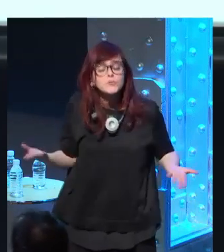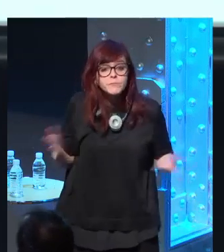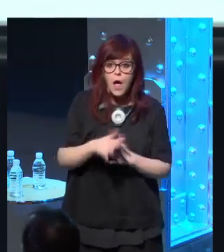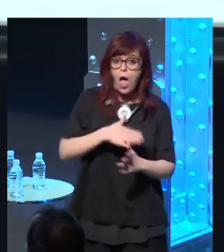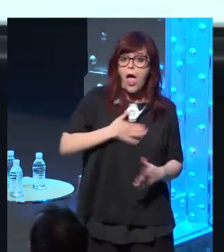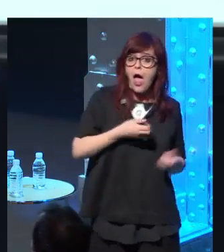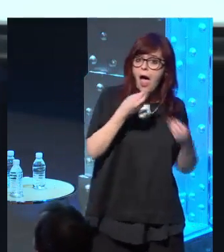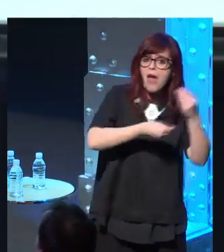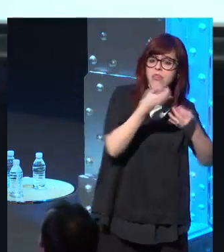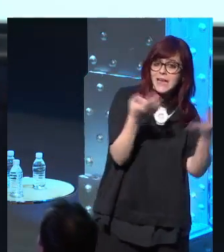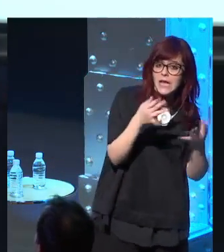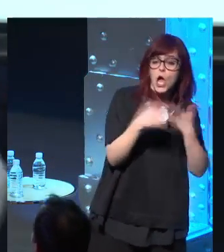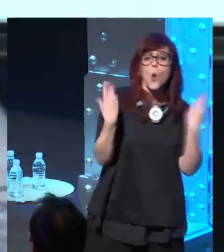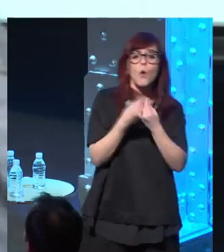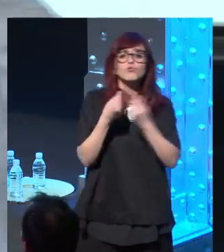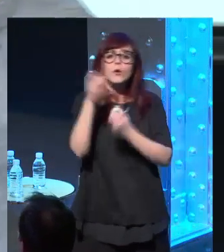with?